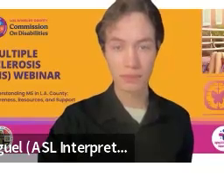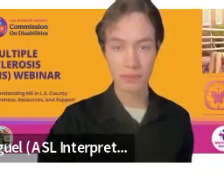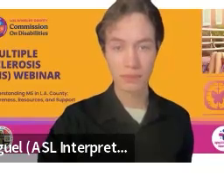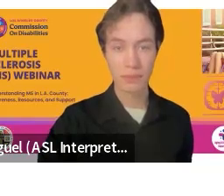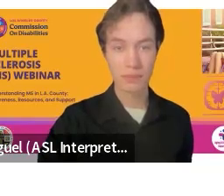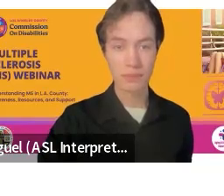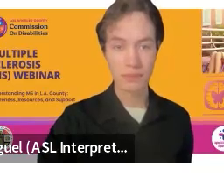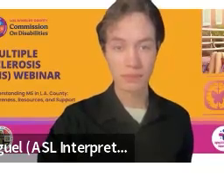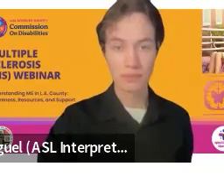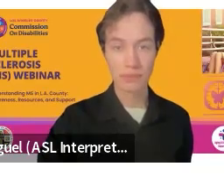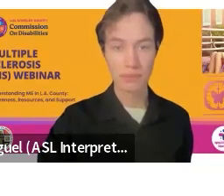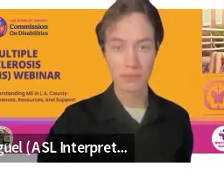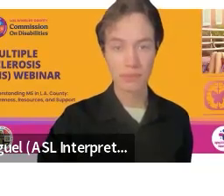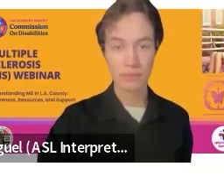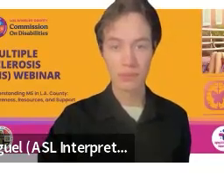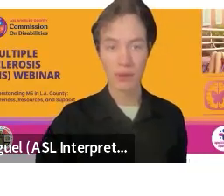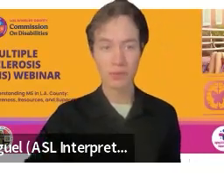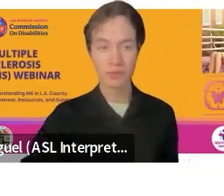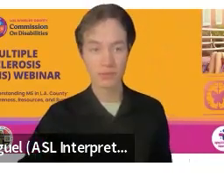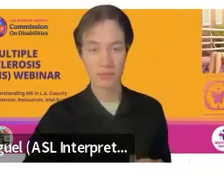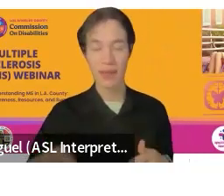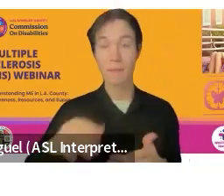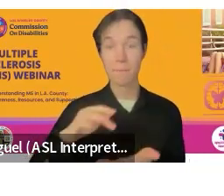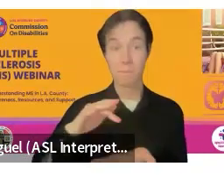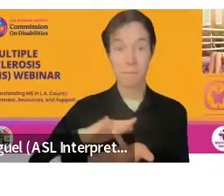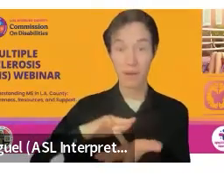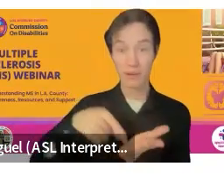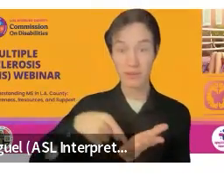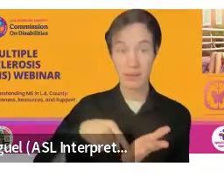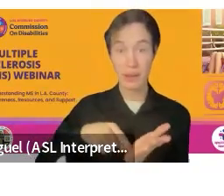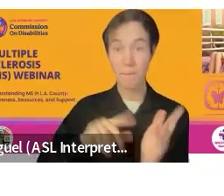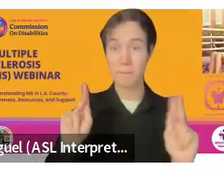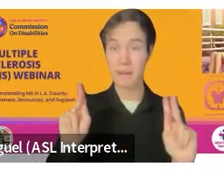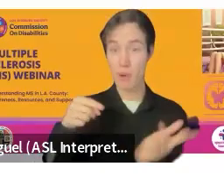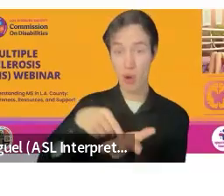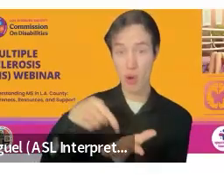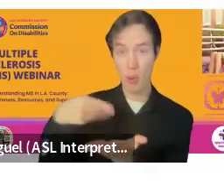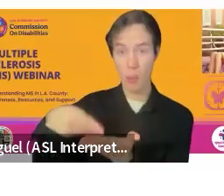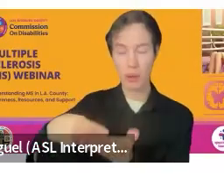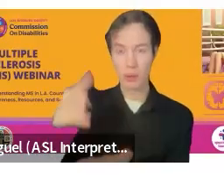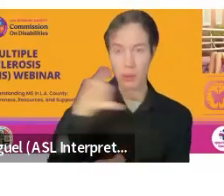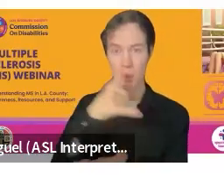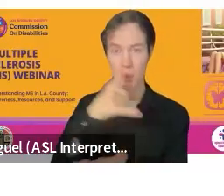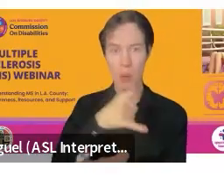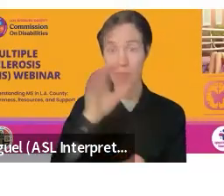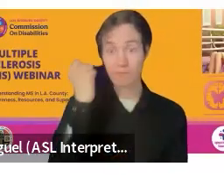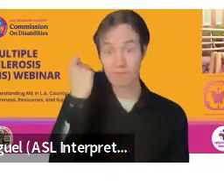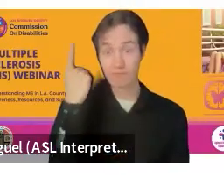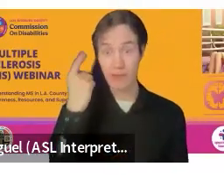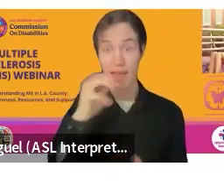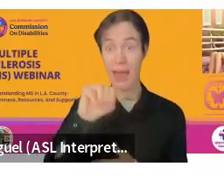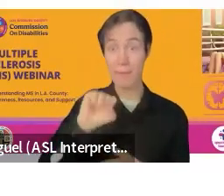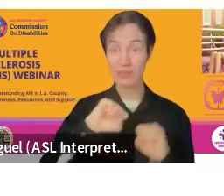relieve $613,000 in medical debt that people were just owed. So that's a key resource that the MS Society can